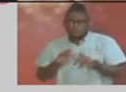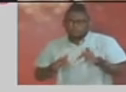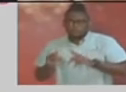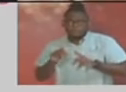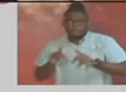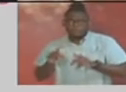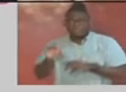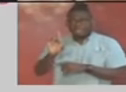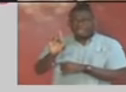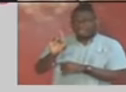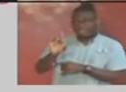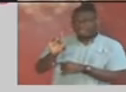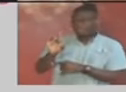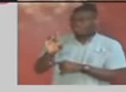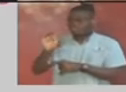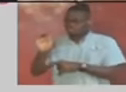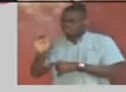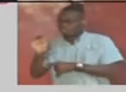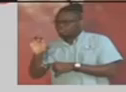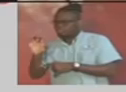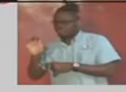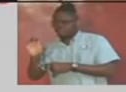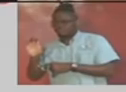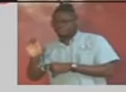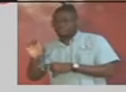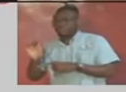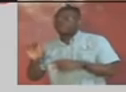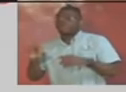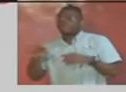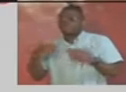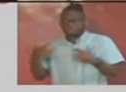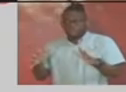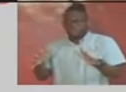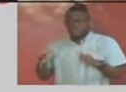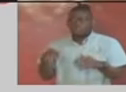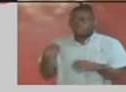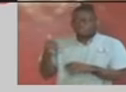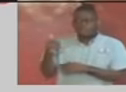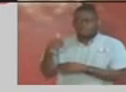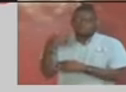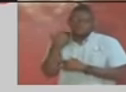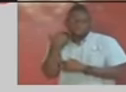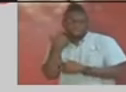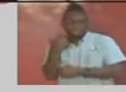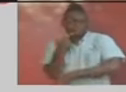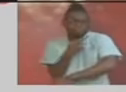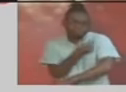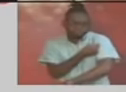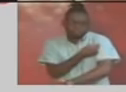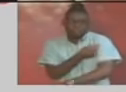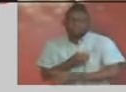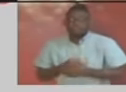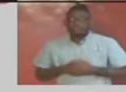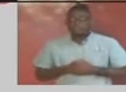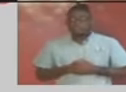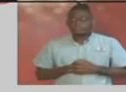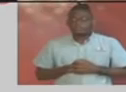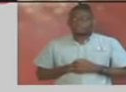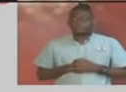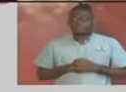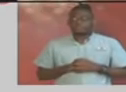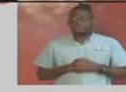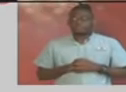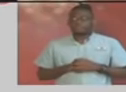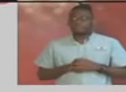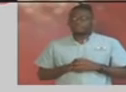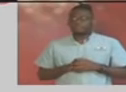of individuals that need to get that number back up. And that would be up to 100%, not up to 95% necessarily, which is what